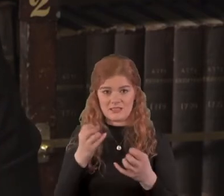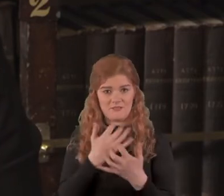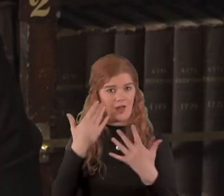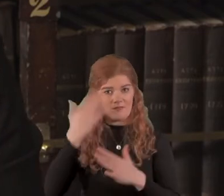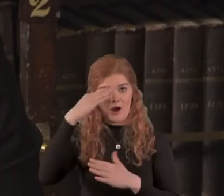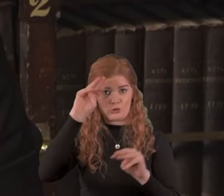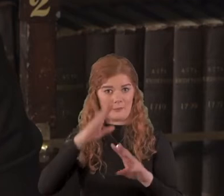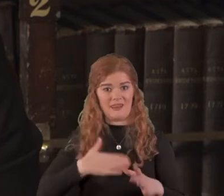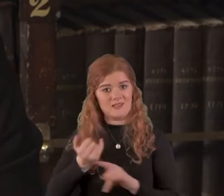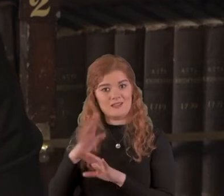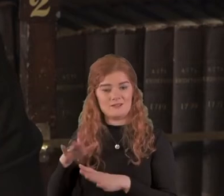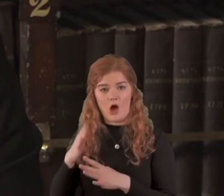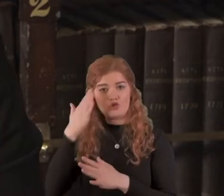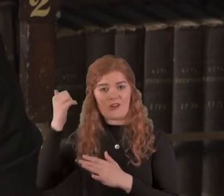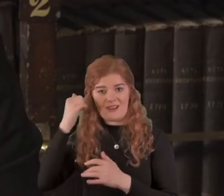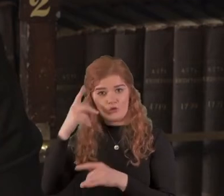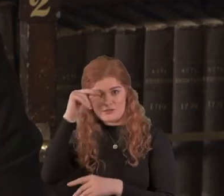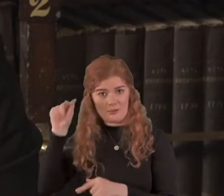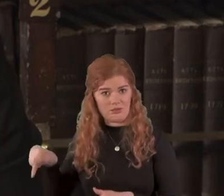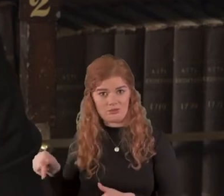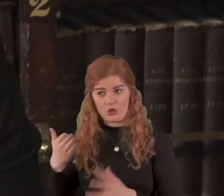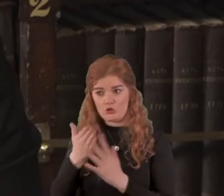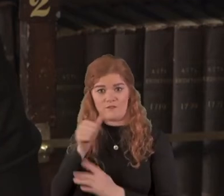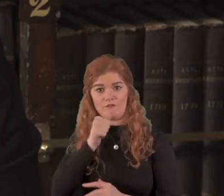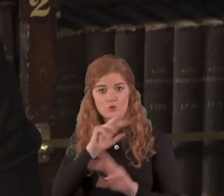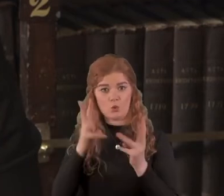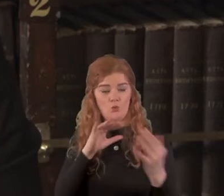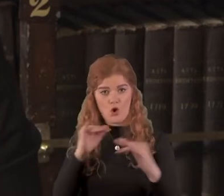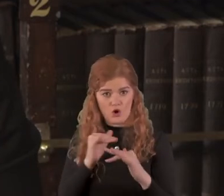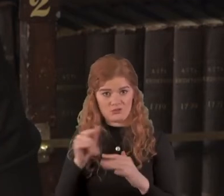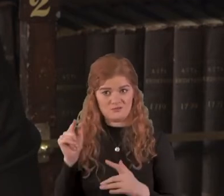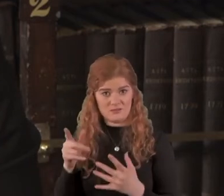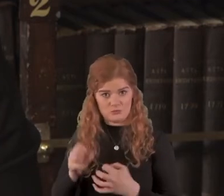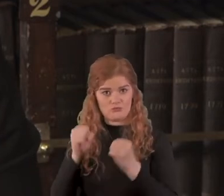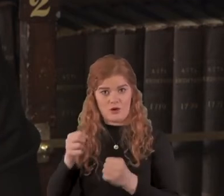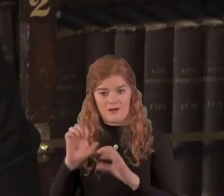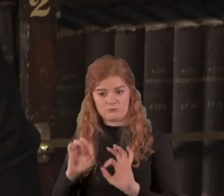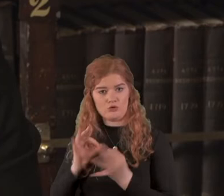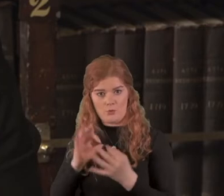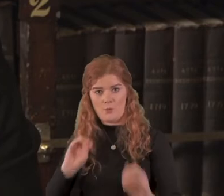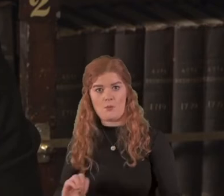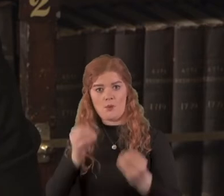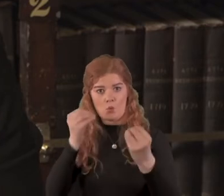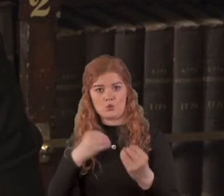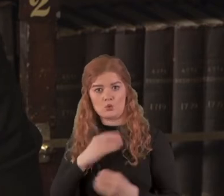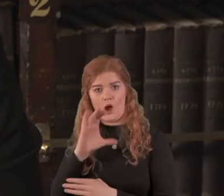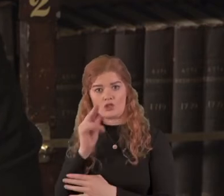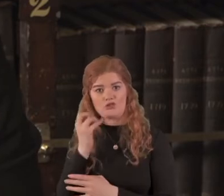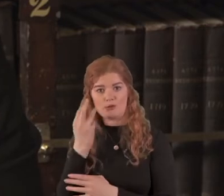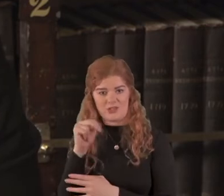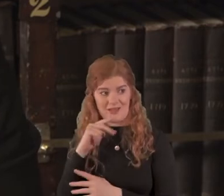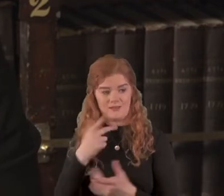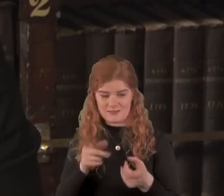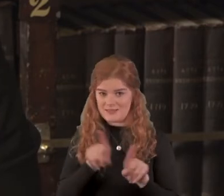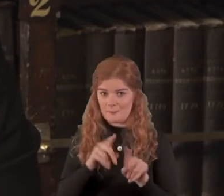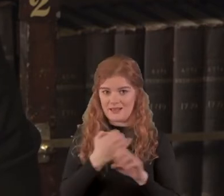populations in Australia, for example, where they, during the First World War, mobilised quite strongly in opposition to conscription. They did the same in